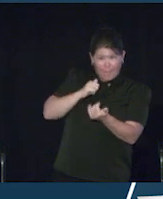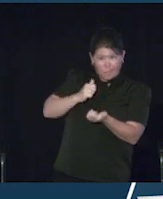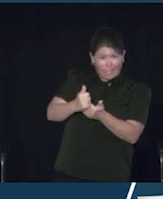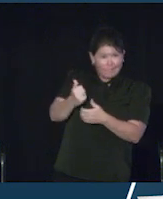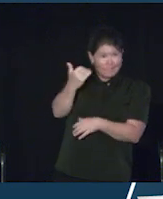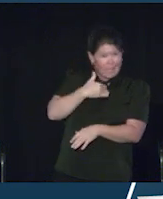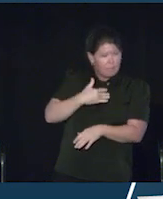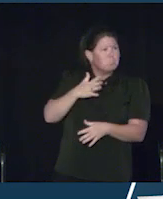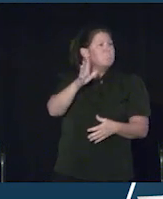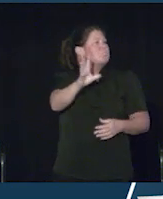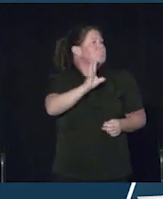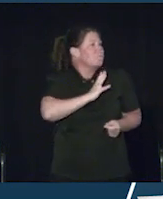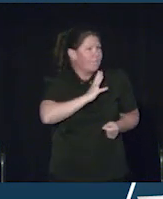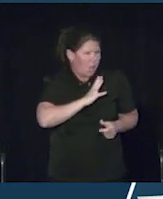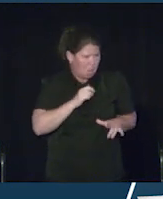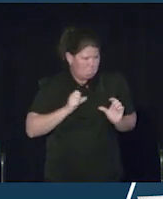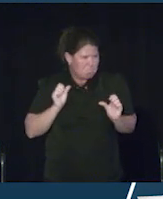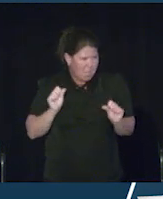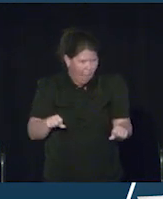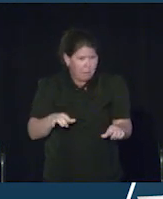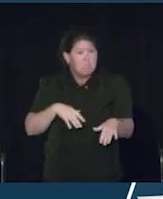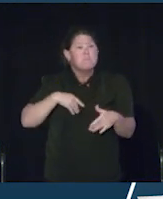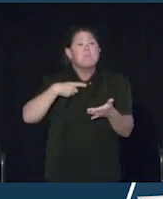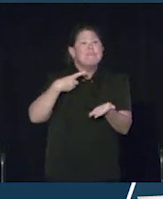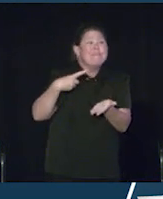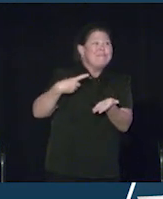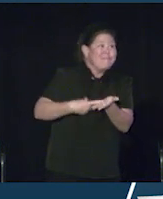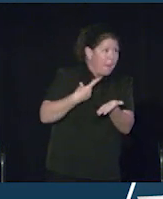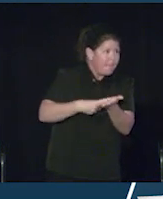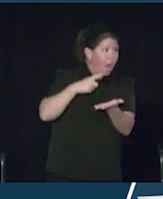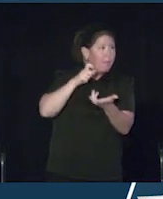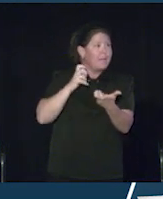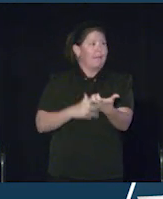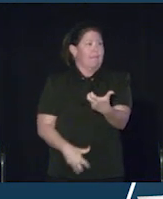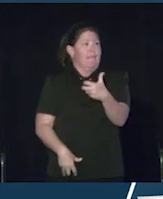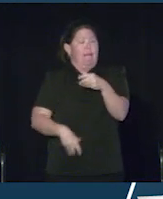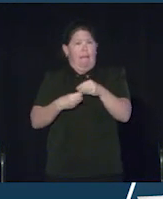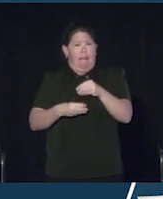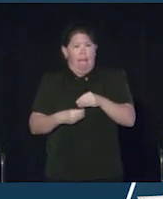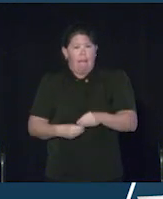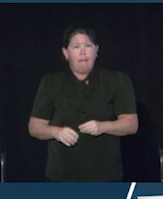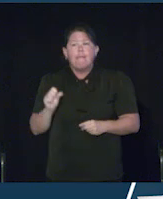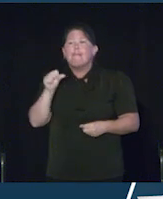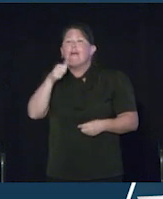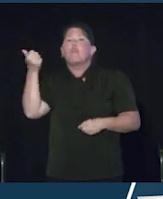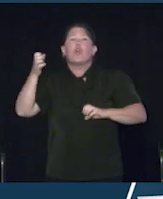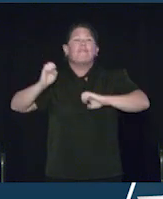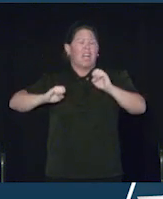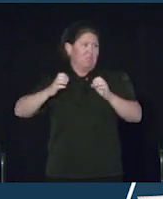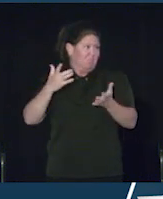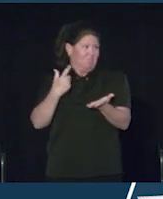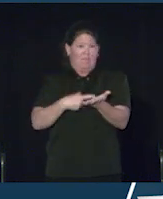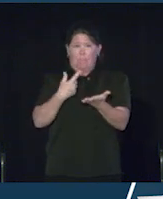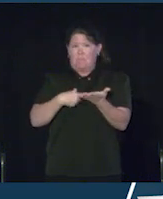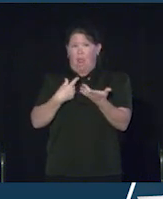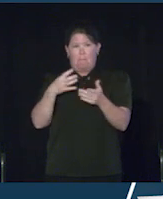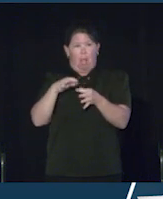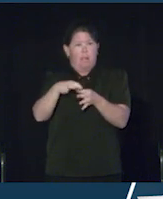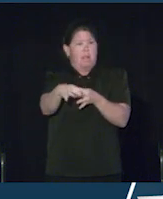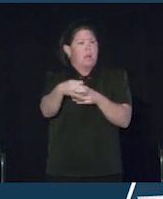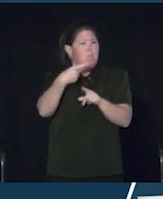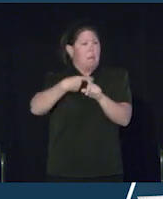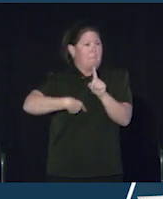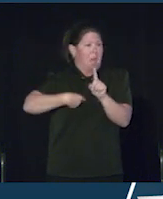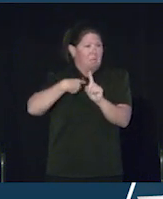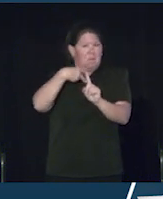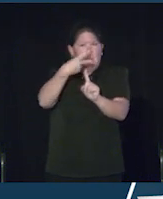Sometimes we need to complete additional comprehensive evaluations, and those can take time. Sometimes it can take a month or two to